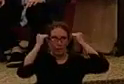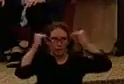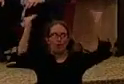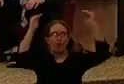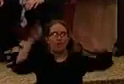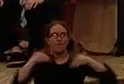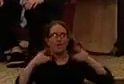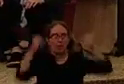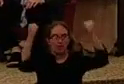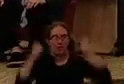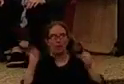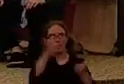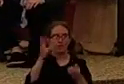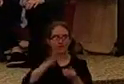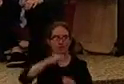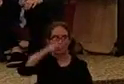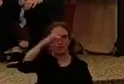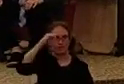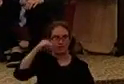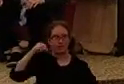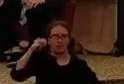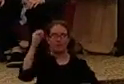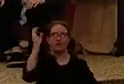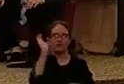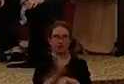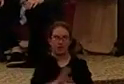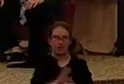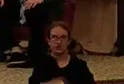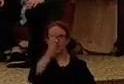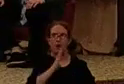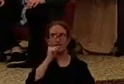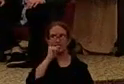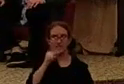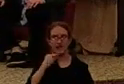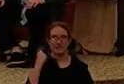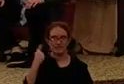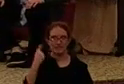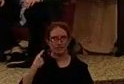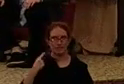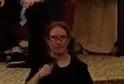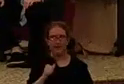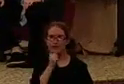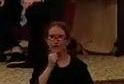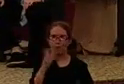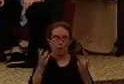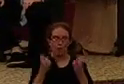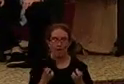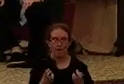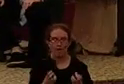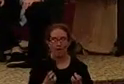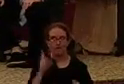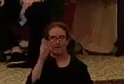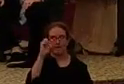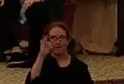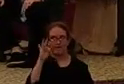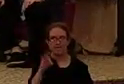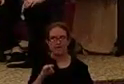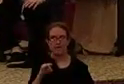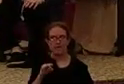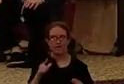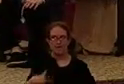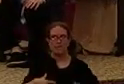and you felt the power of the Holy Ghost in this house. And God is telling somebody, I don't want to define your